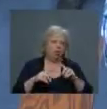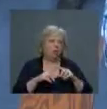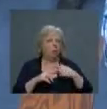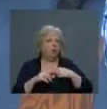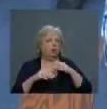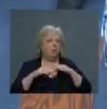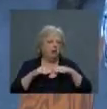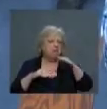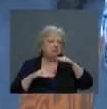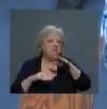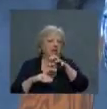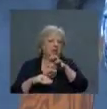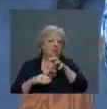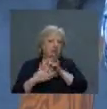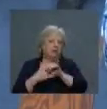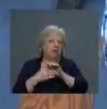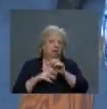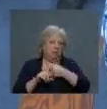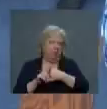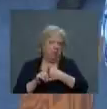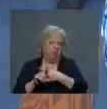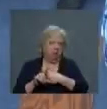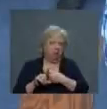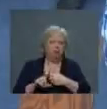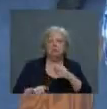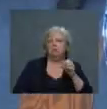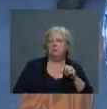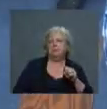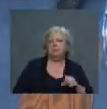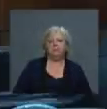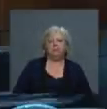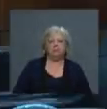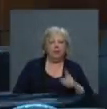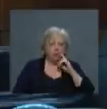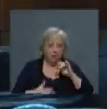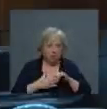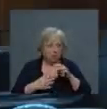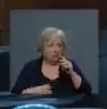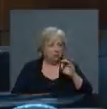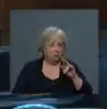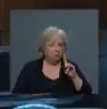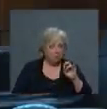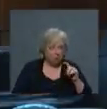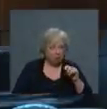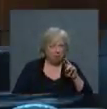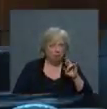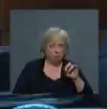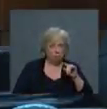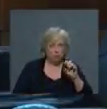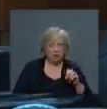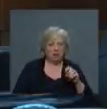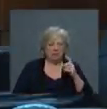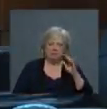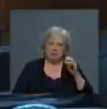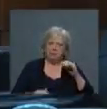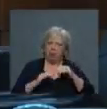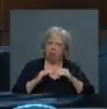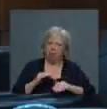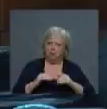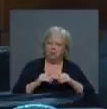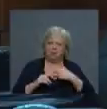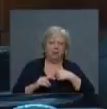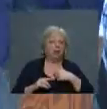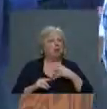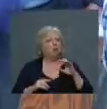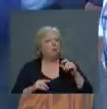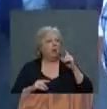500. 500 a month? Mm-hmm. And you think that's market rate? Sounds a little low to me, actually, but...